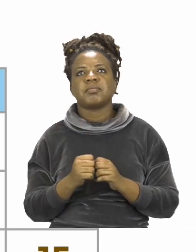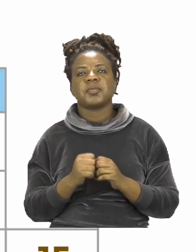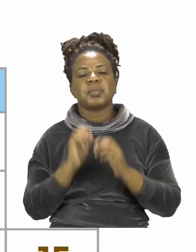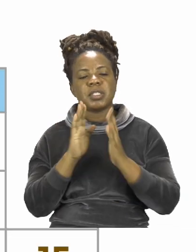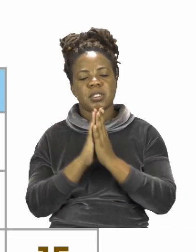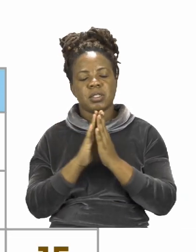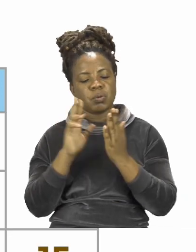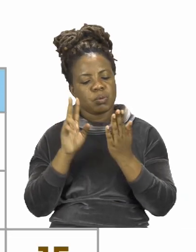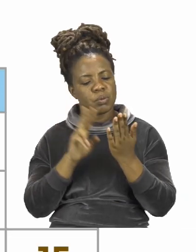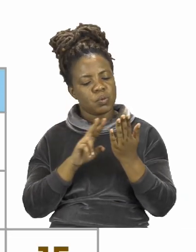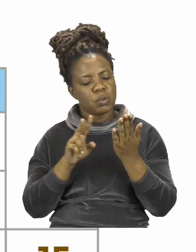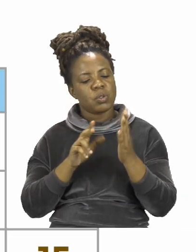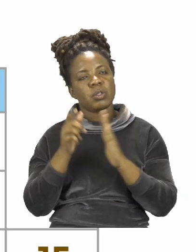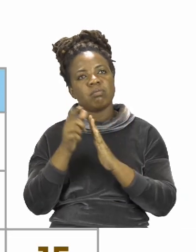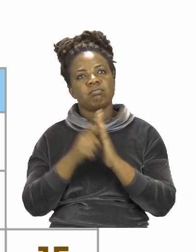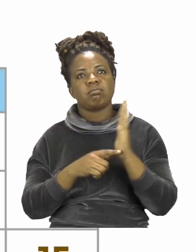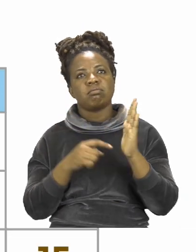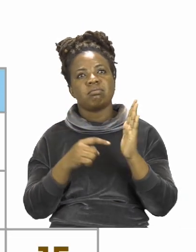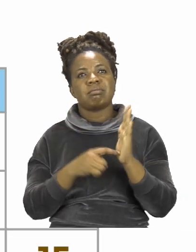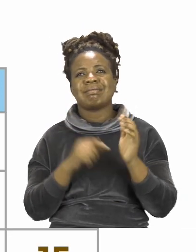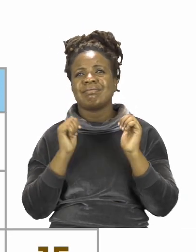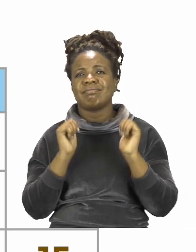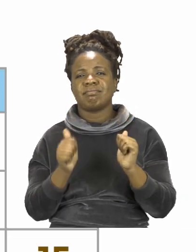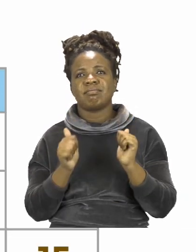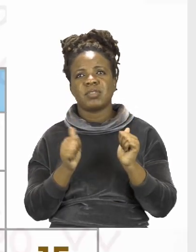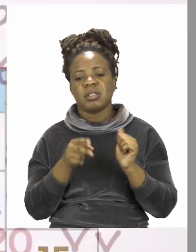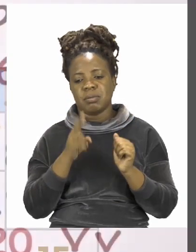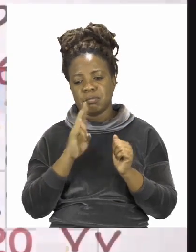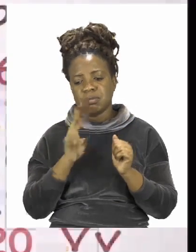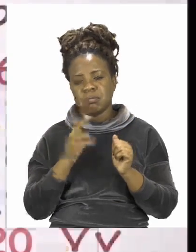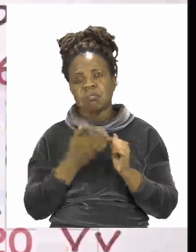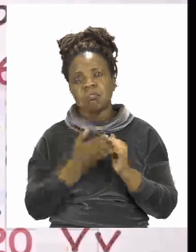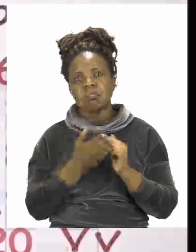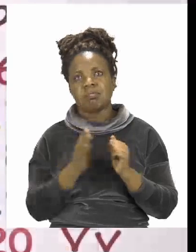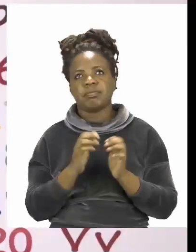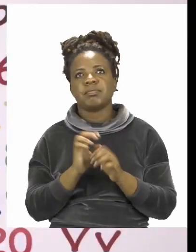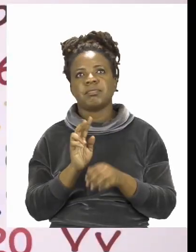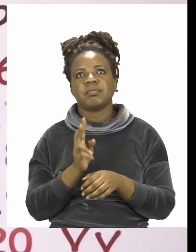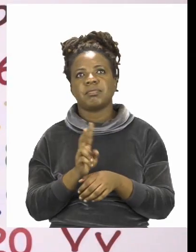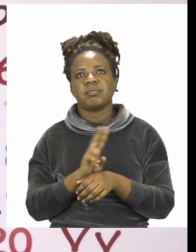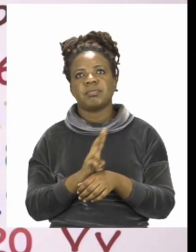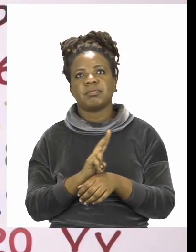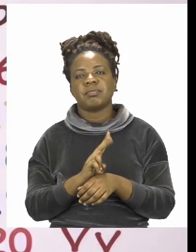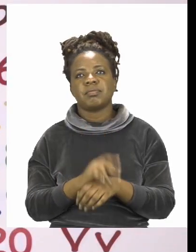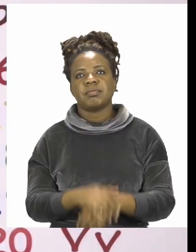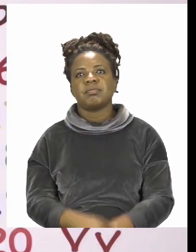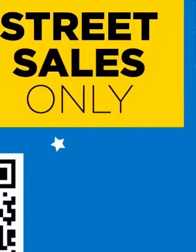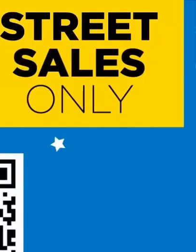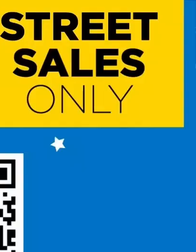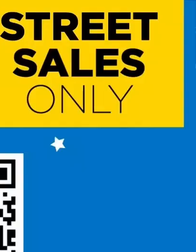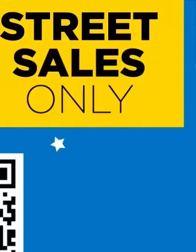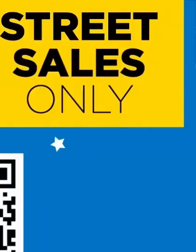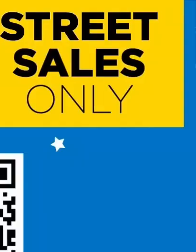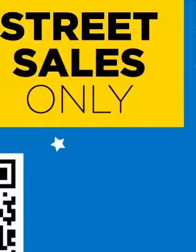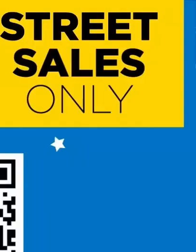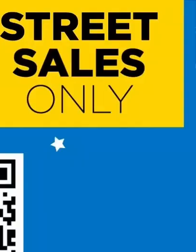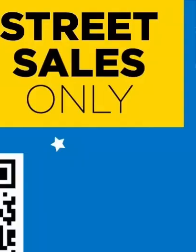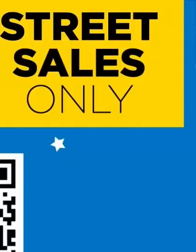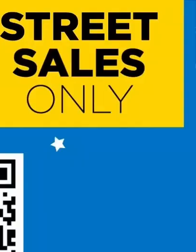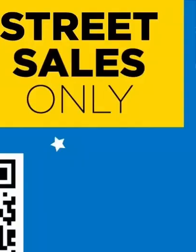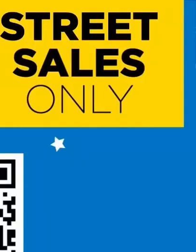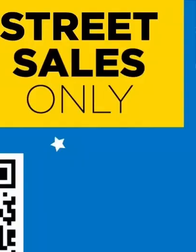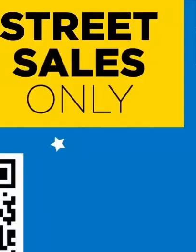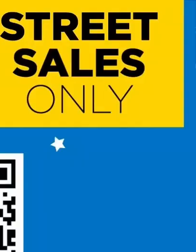writing for the census. I will see you soon after the advert break. Follow us on